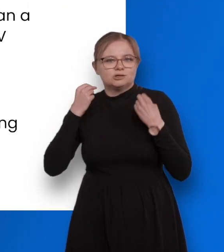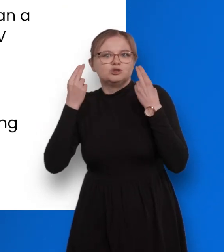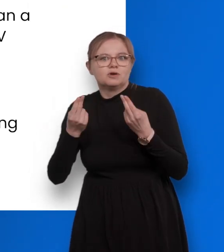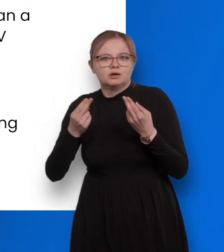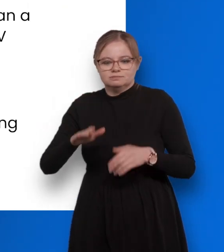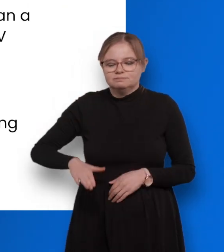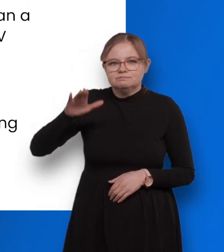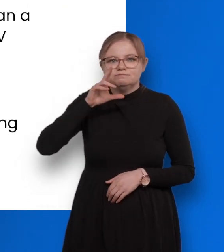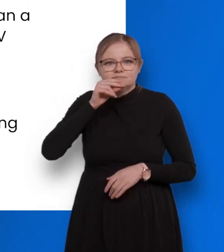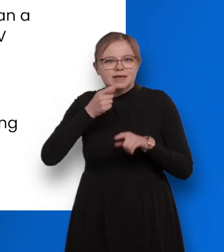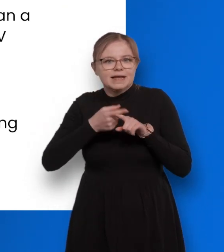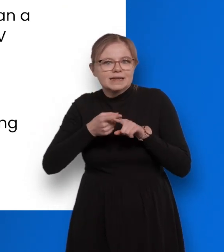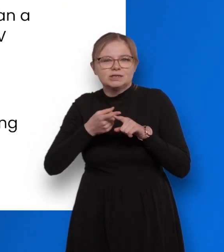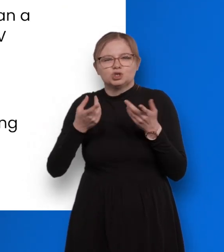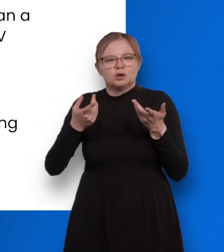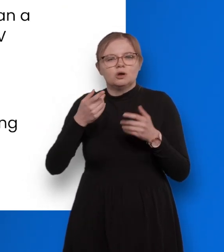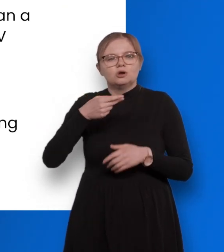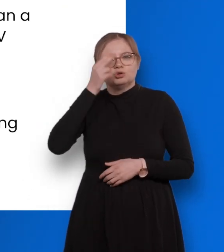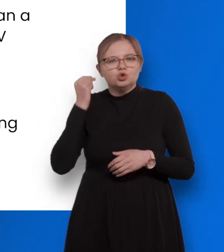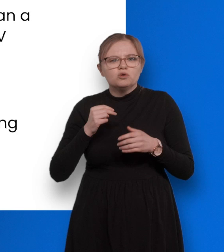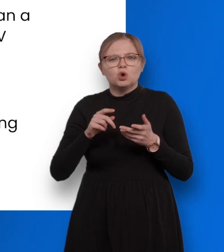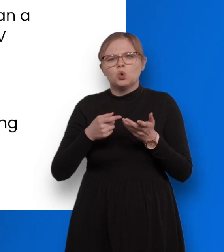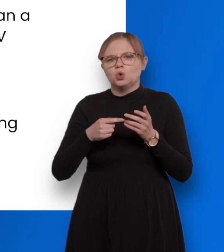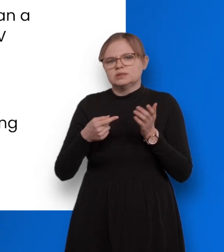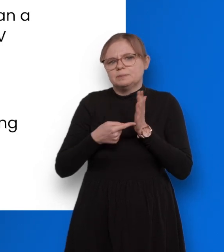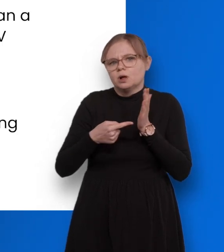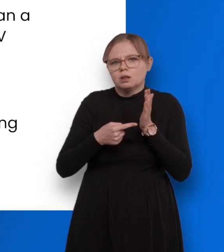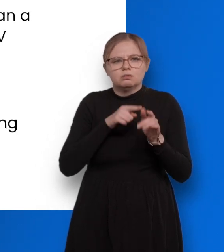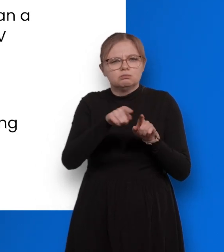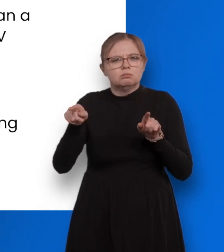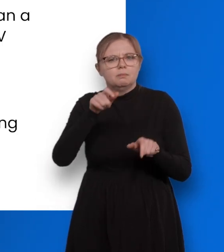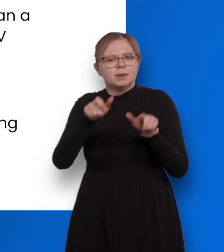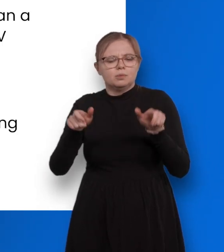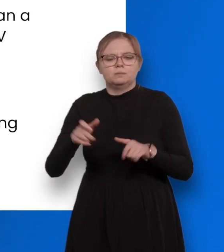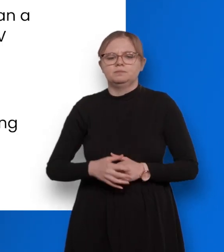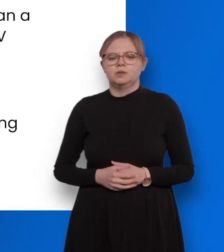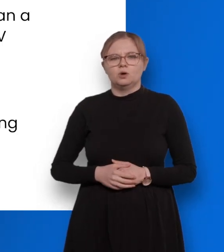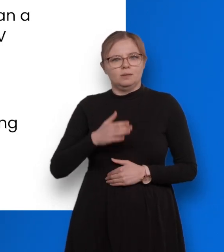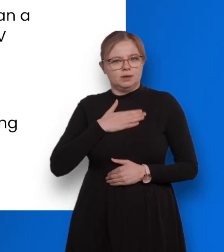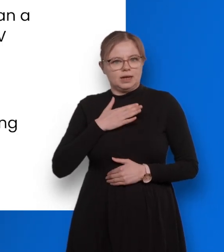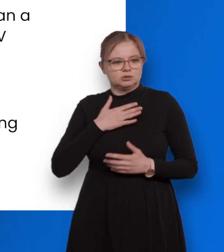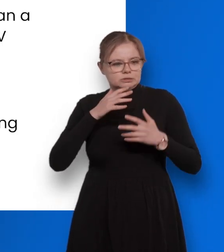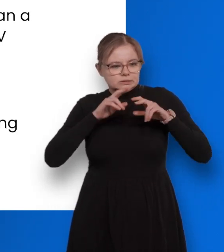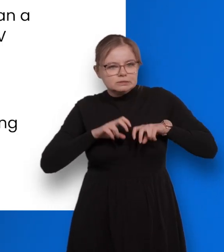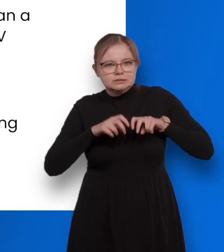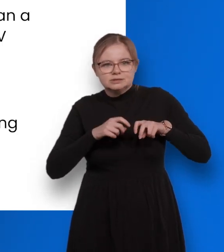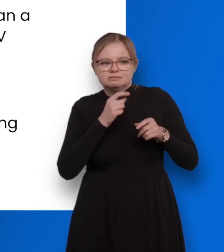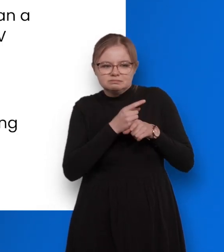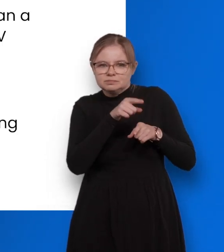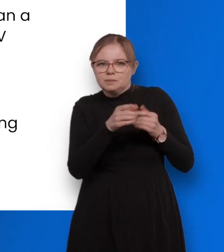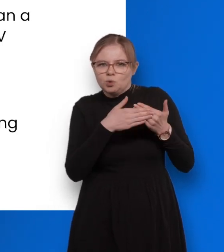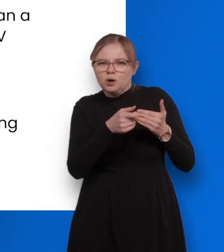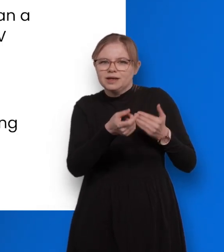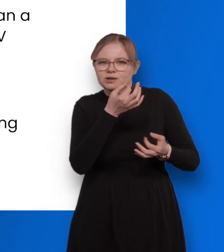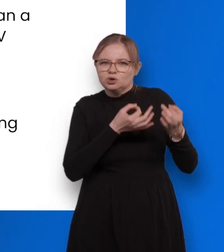down to language proficiency. But I'd really like to pick up on who those people were if there's a chance in the Q&A. Applicants